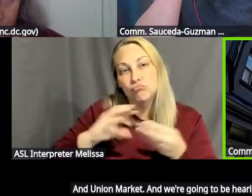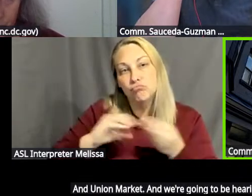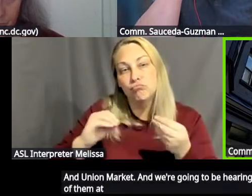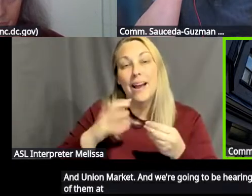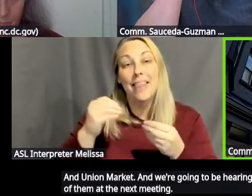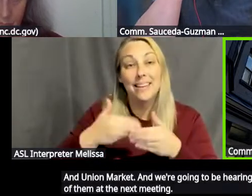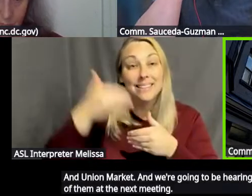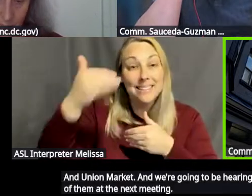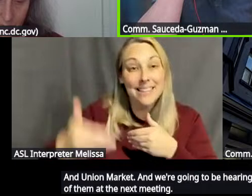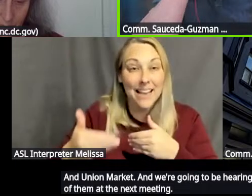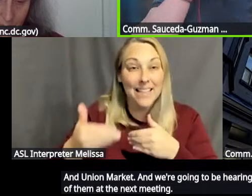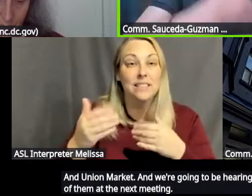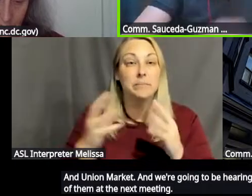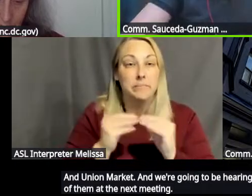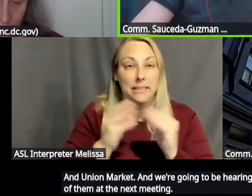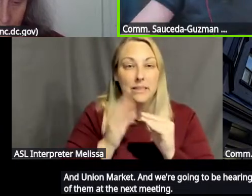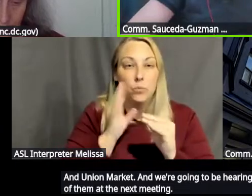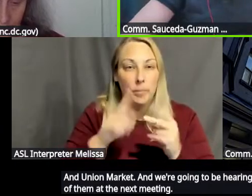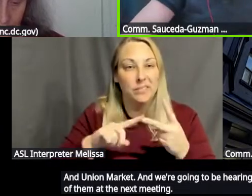meeting.